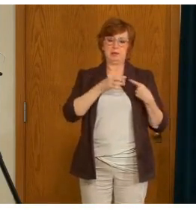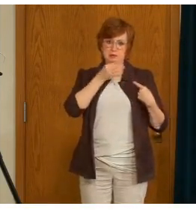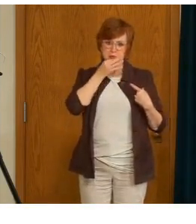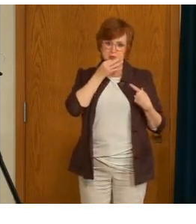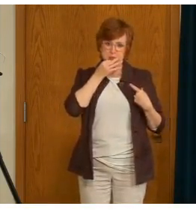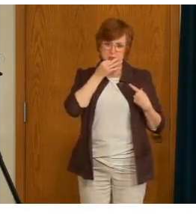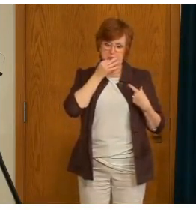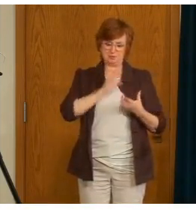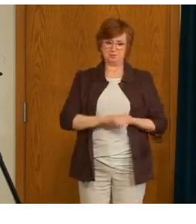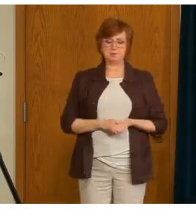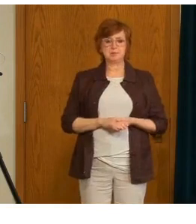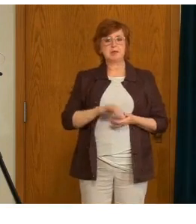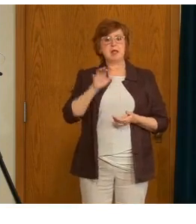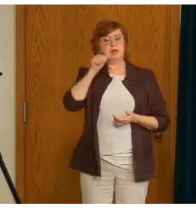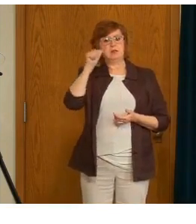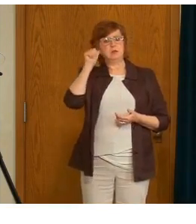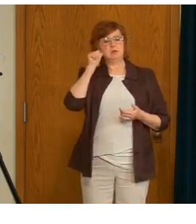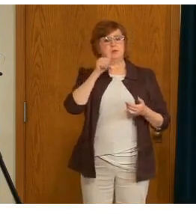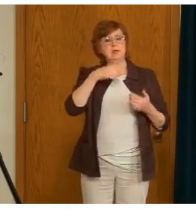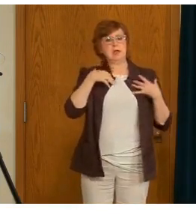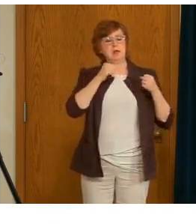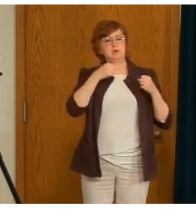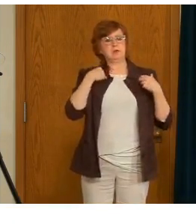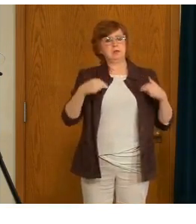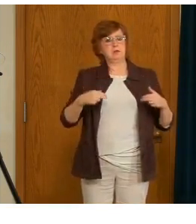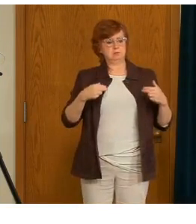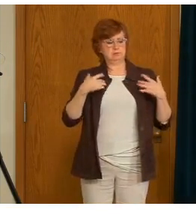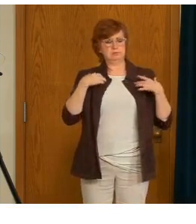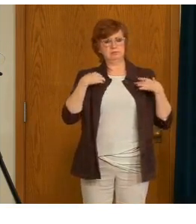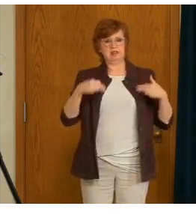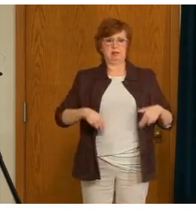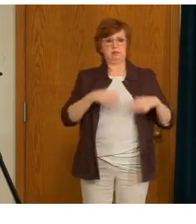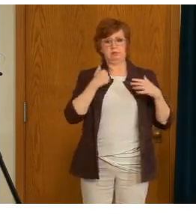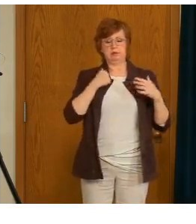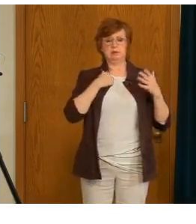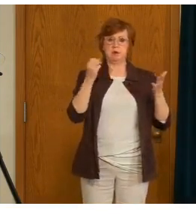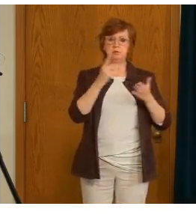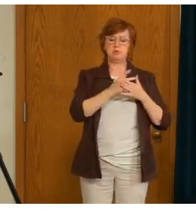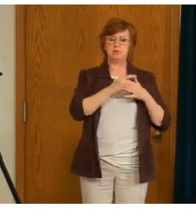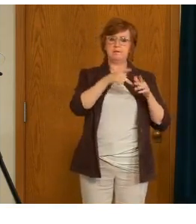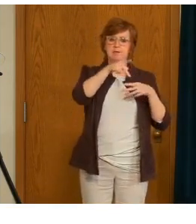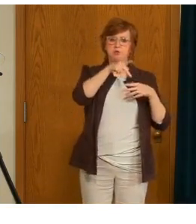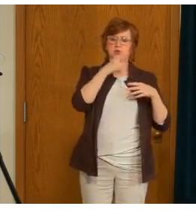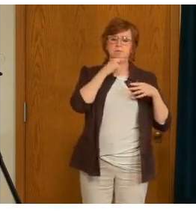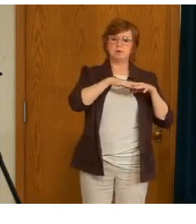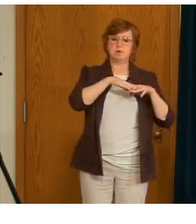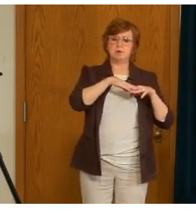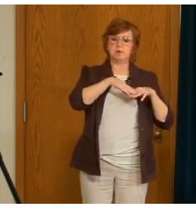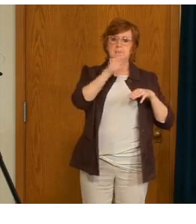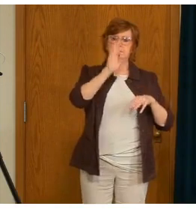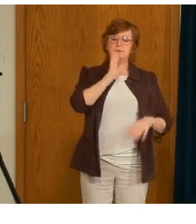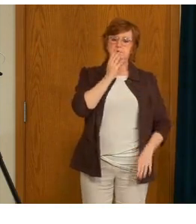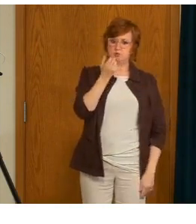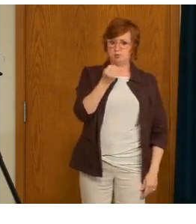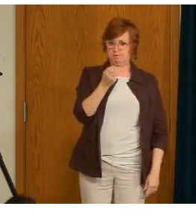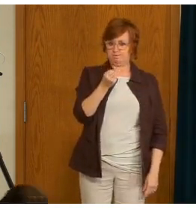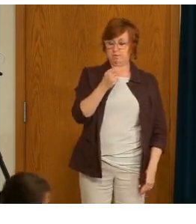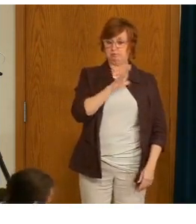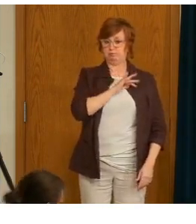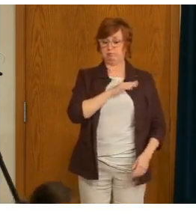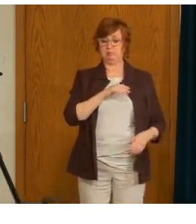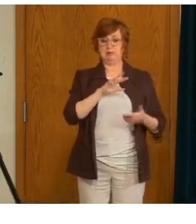Pfizer vaccine for everyone 12 years of age and older. This is great news, as it means another